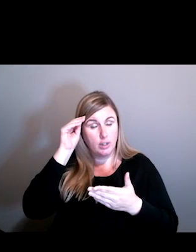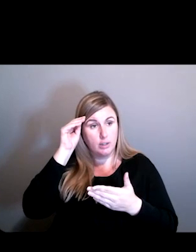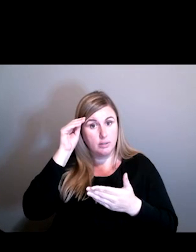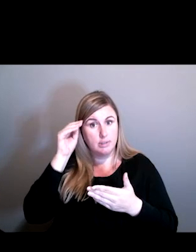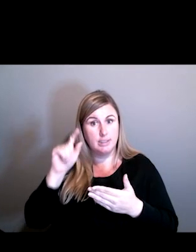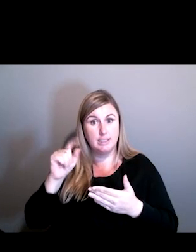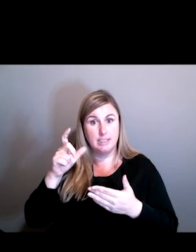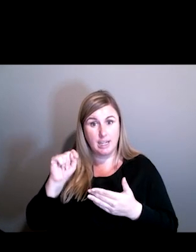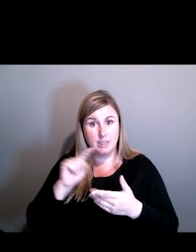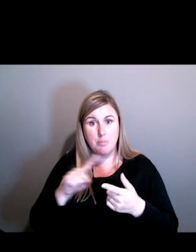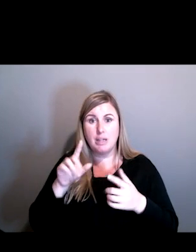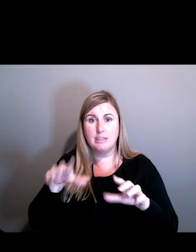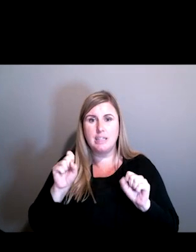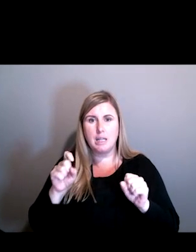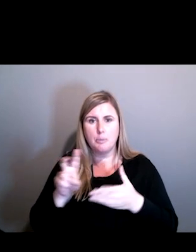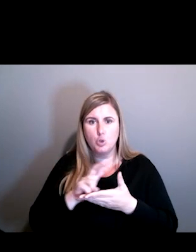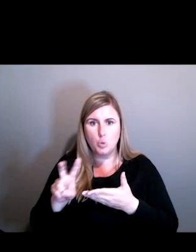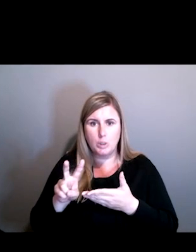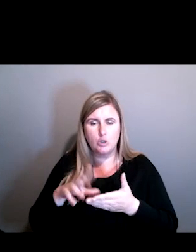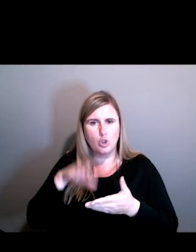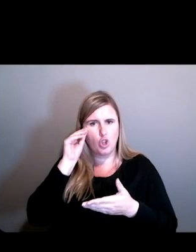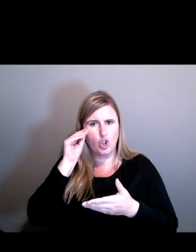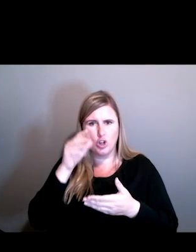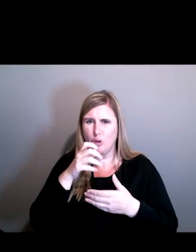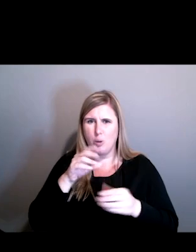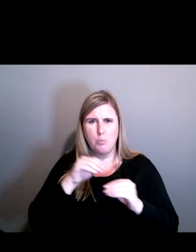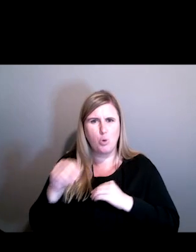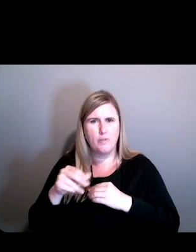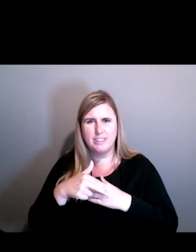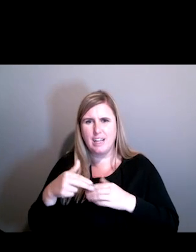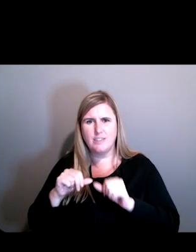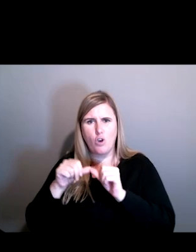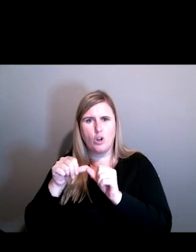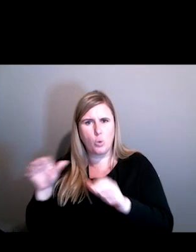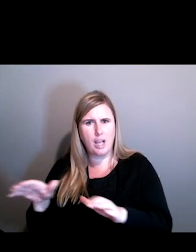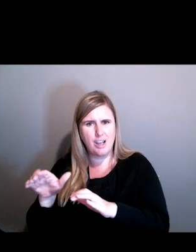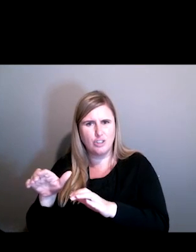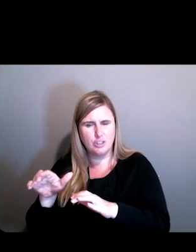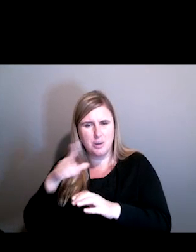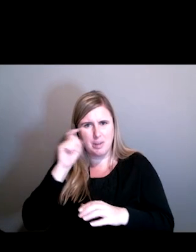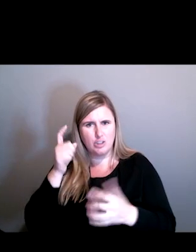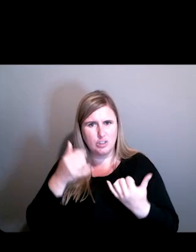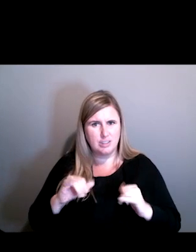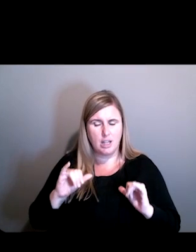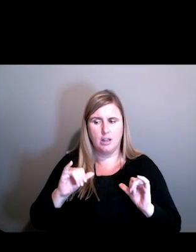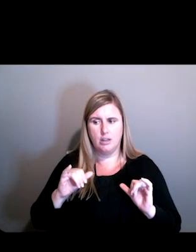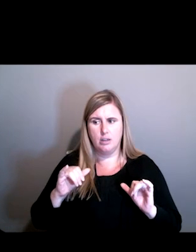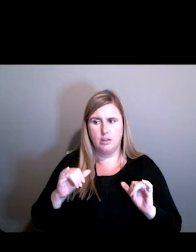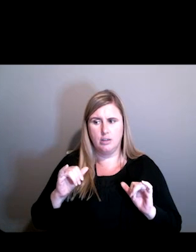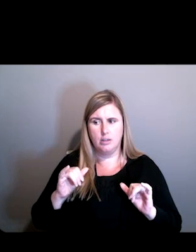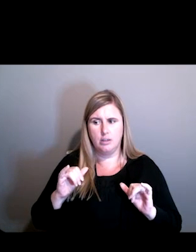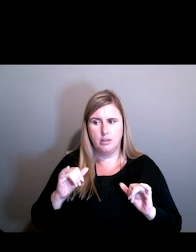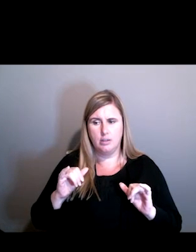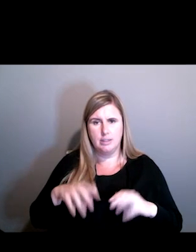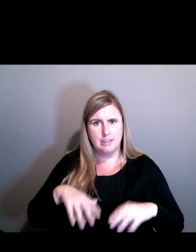learning tacts but it's taking them 2 weeks to learn them, you don't want to move into tacts of ongoing actions because they're